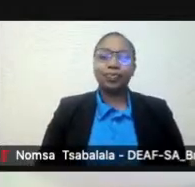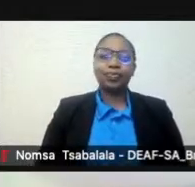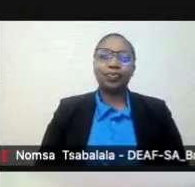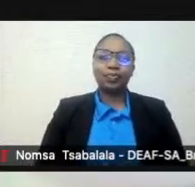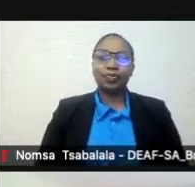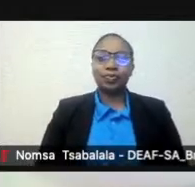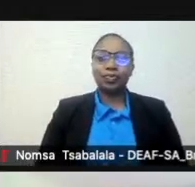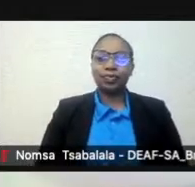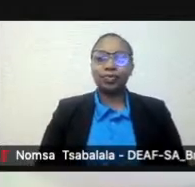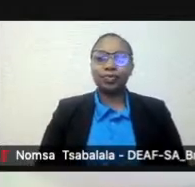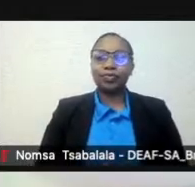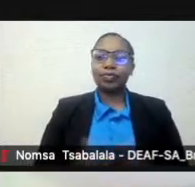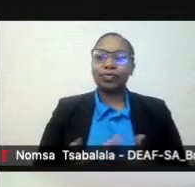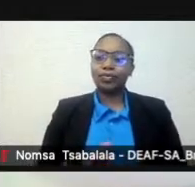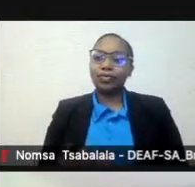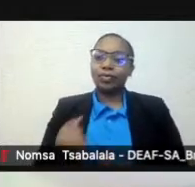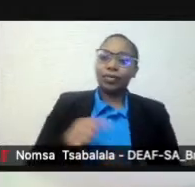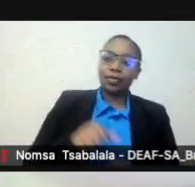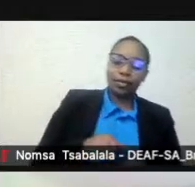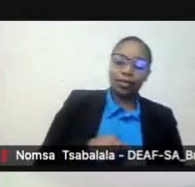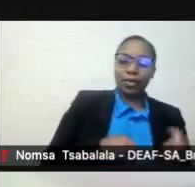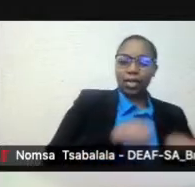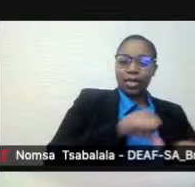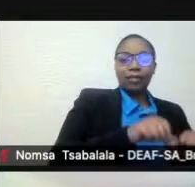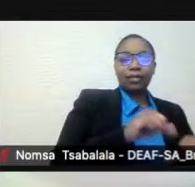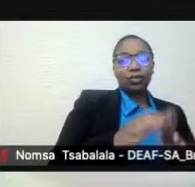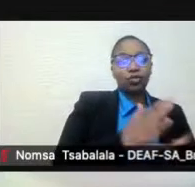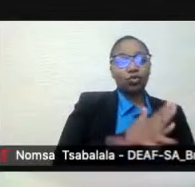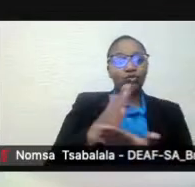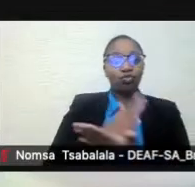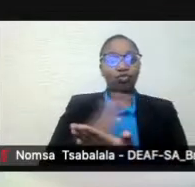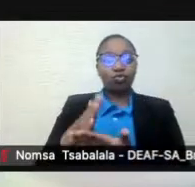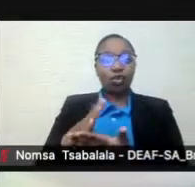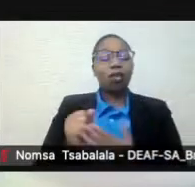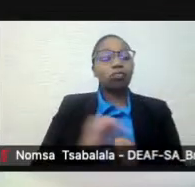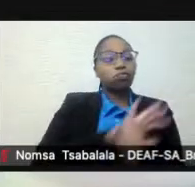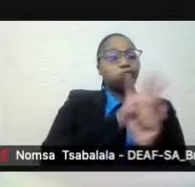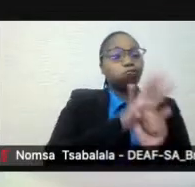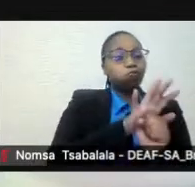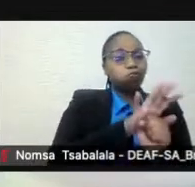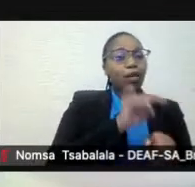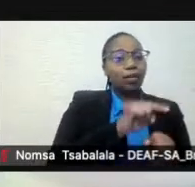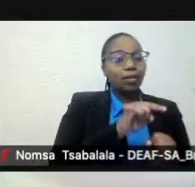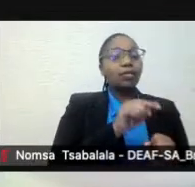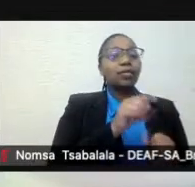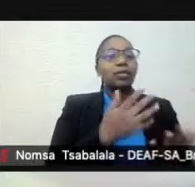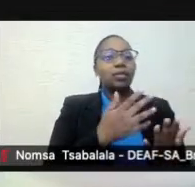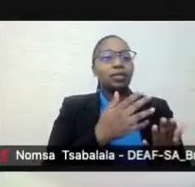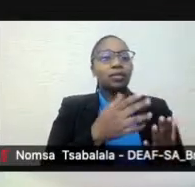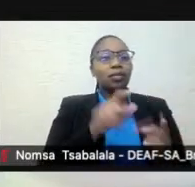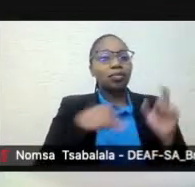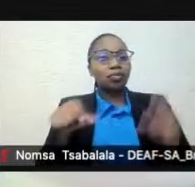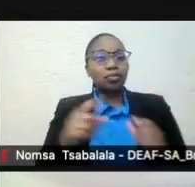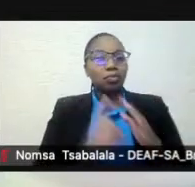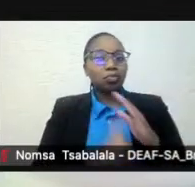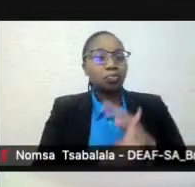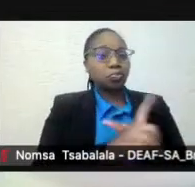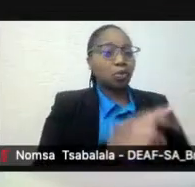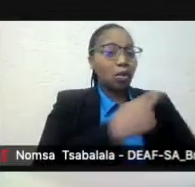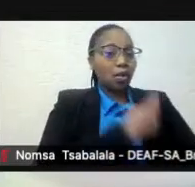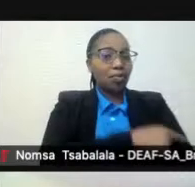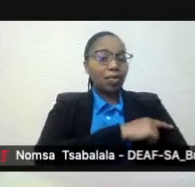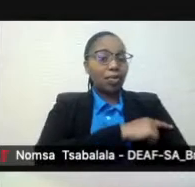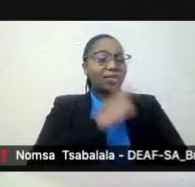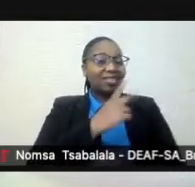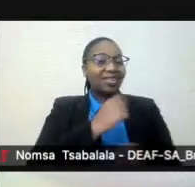Just to share COVID-19 admission trends in Gauteng in a little bit more detail. On the left, you can see the increase in Gauteng